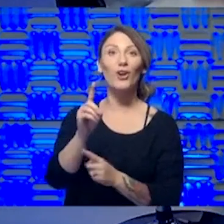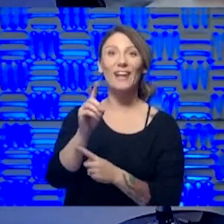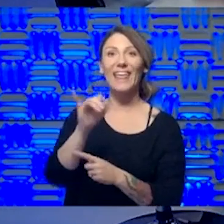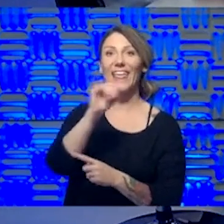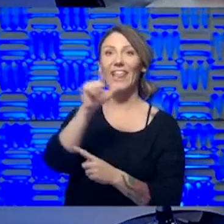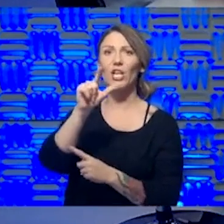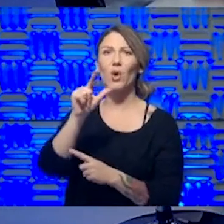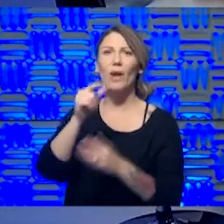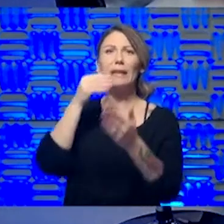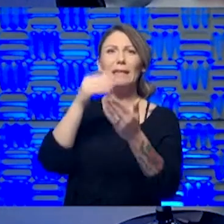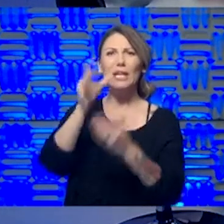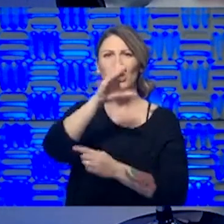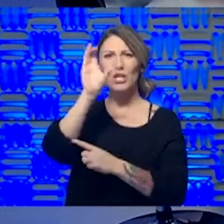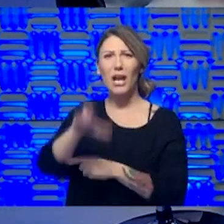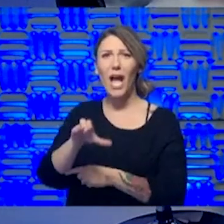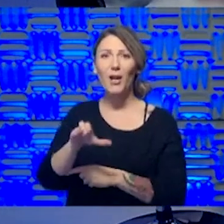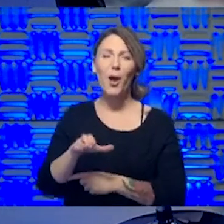Oh,